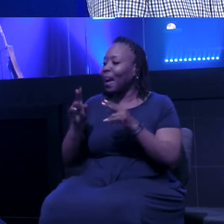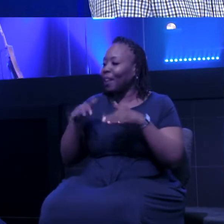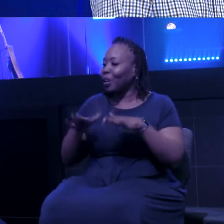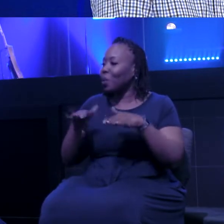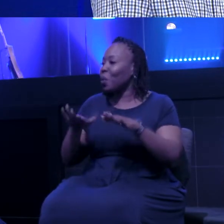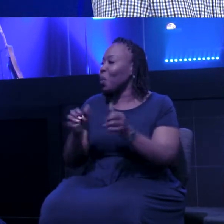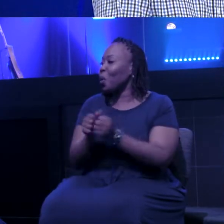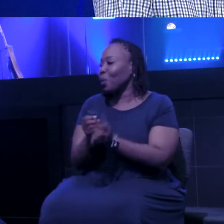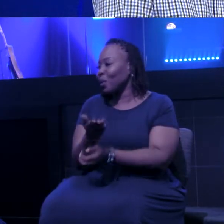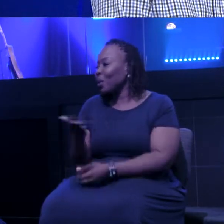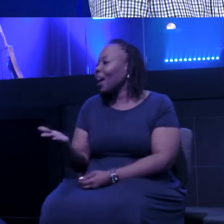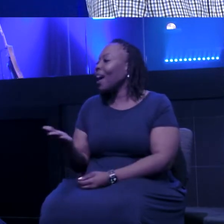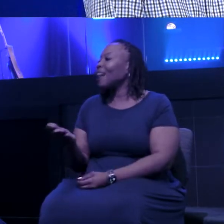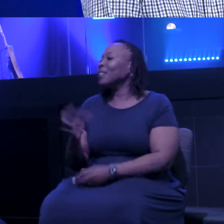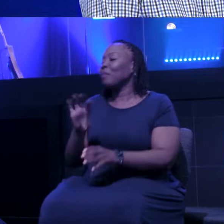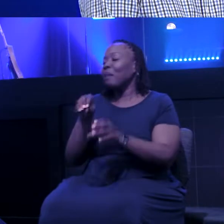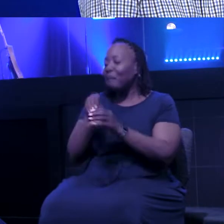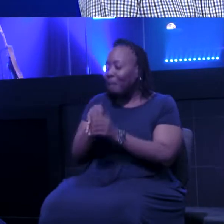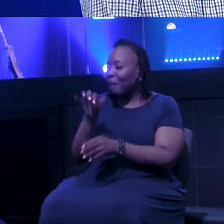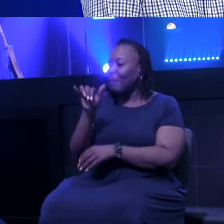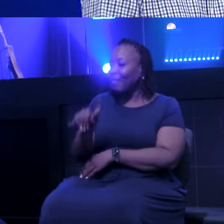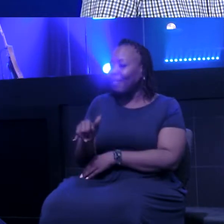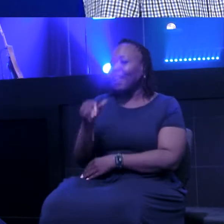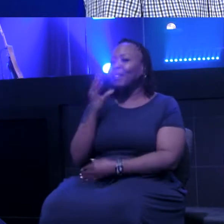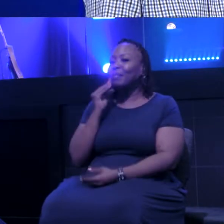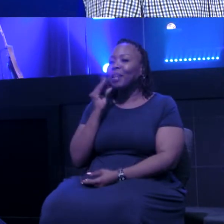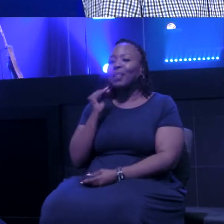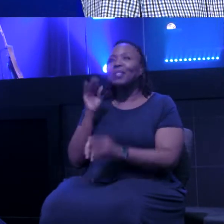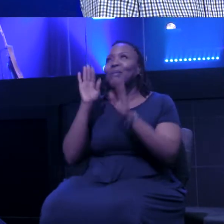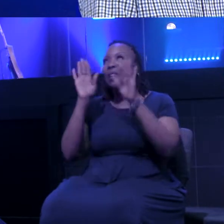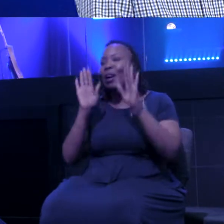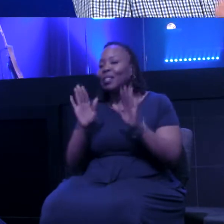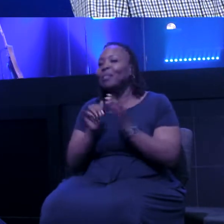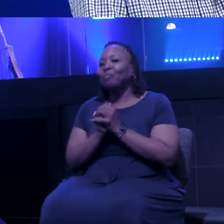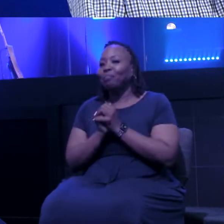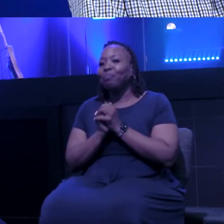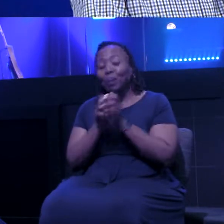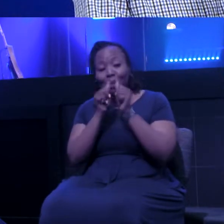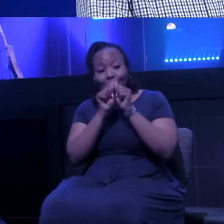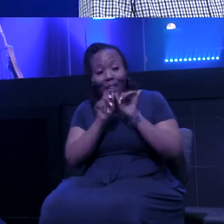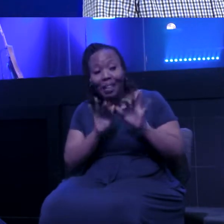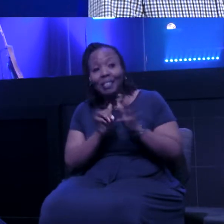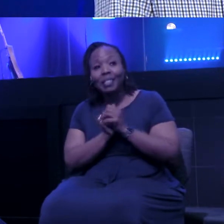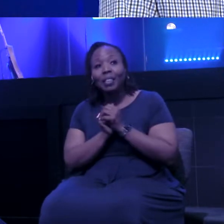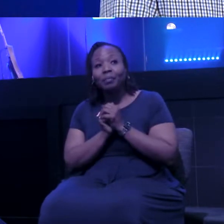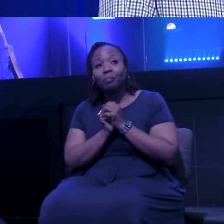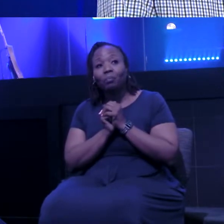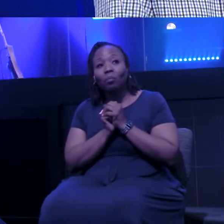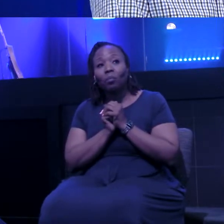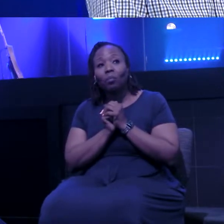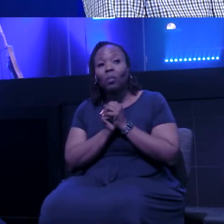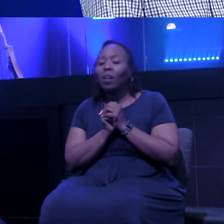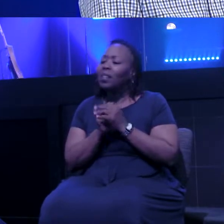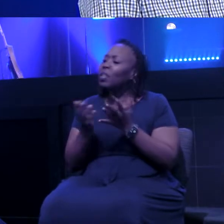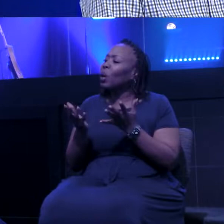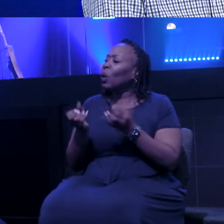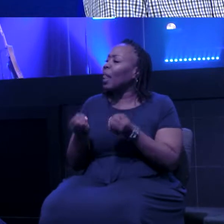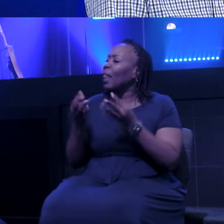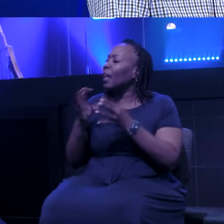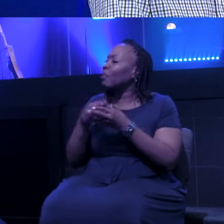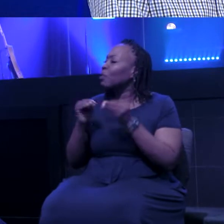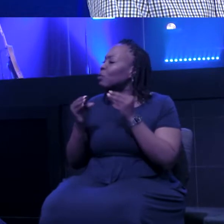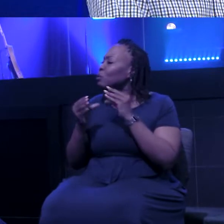guys, be a part of that. So it was pretty awesome. So it was a blessing. Gonzalo, a lot of your